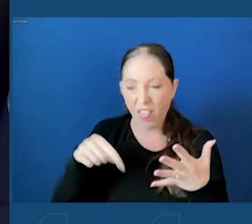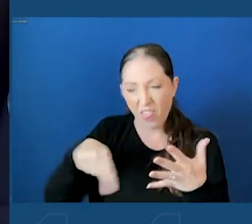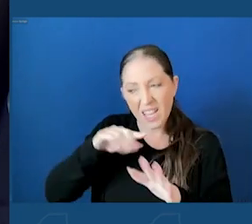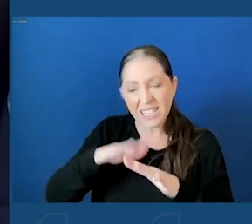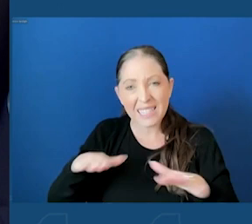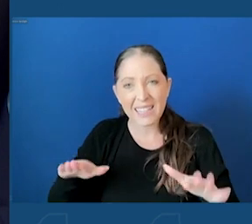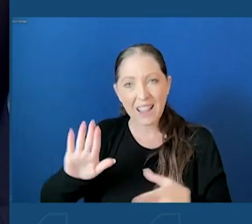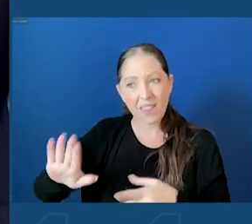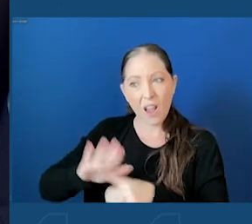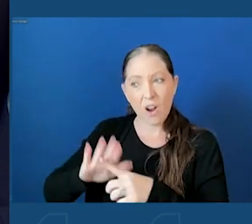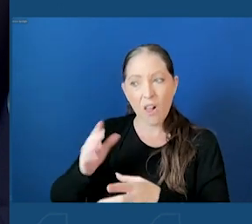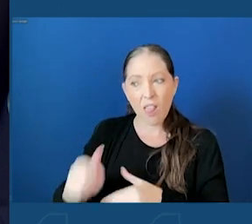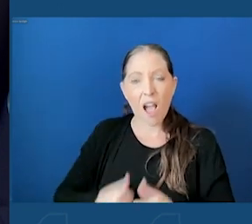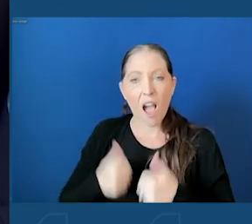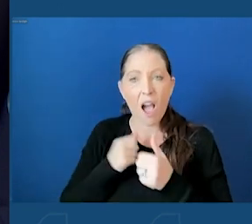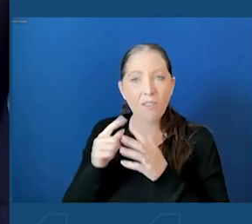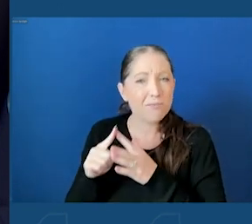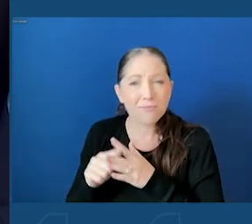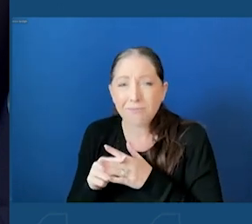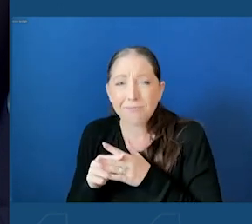and by the way, when I mentioned the center,